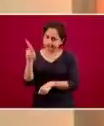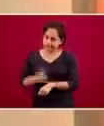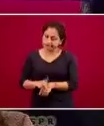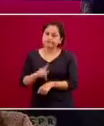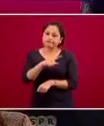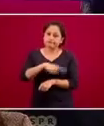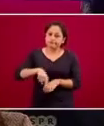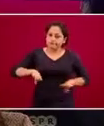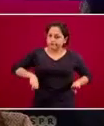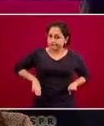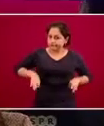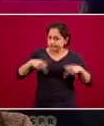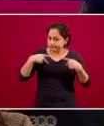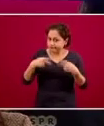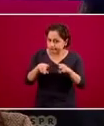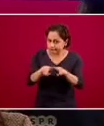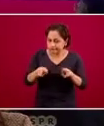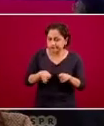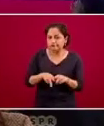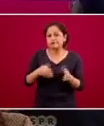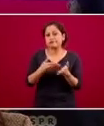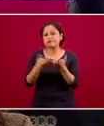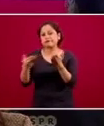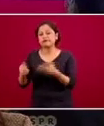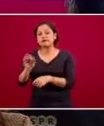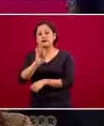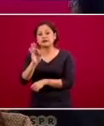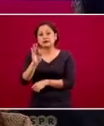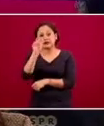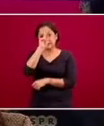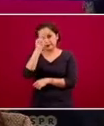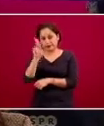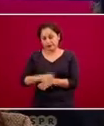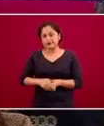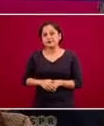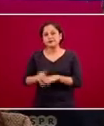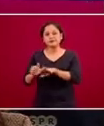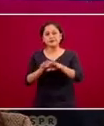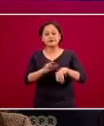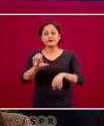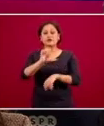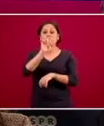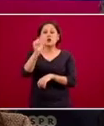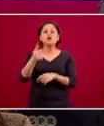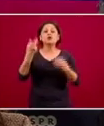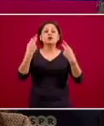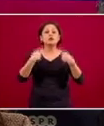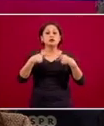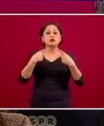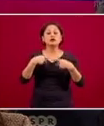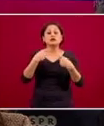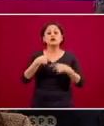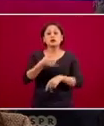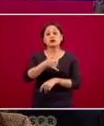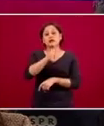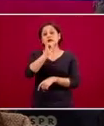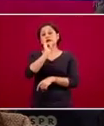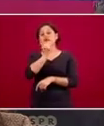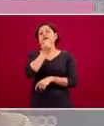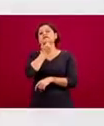So be aware of what you're using, because you might not be using very pure substances and they